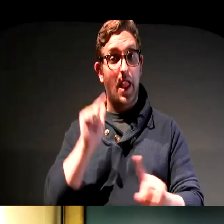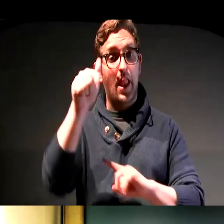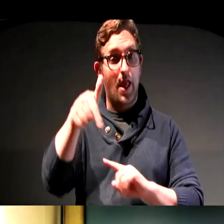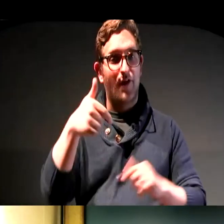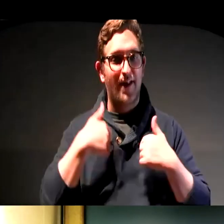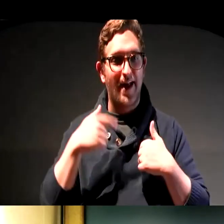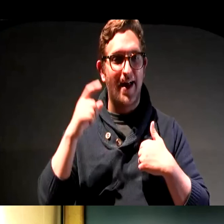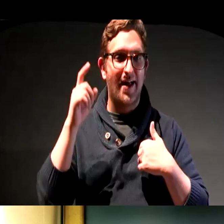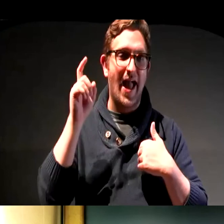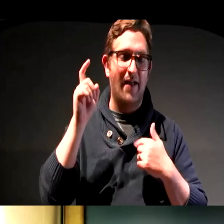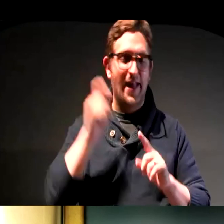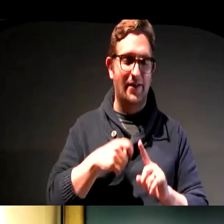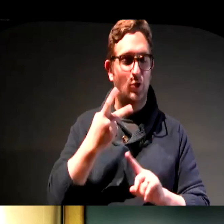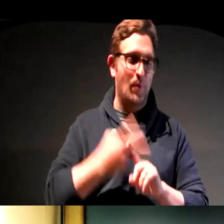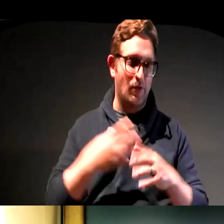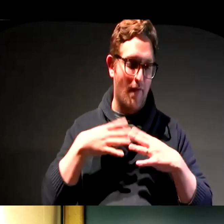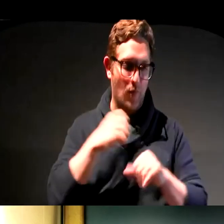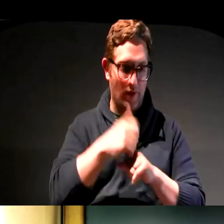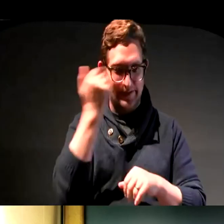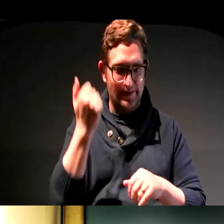I was that sick. And so